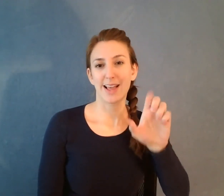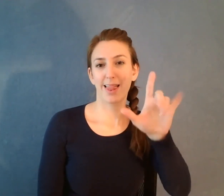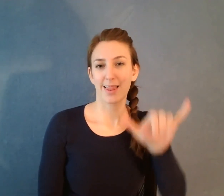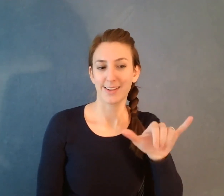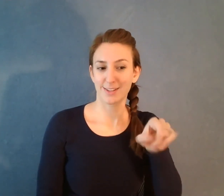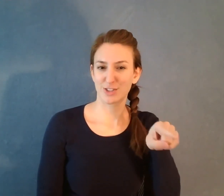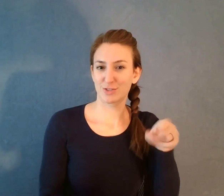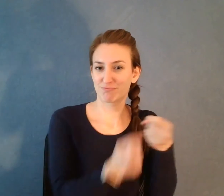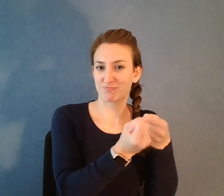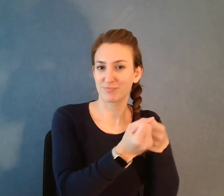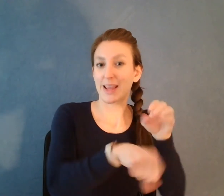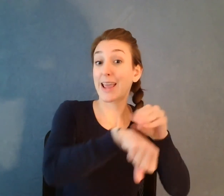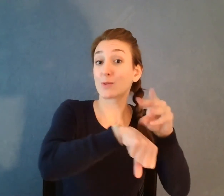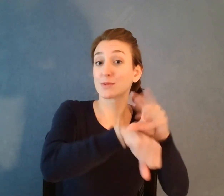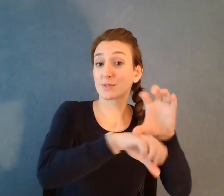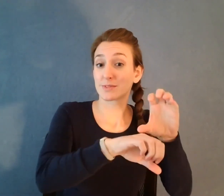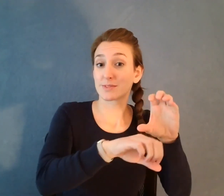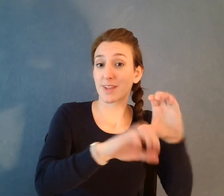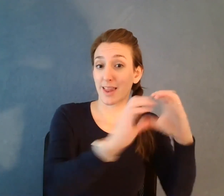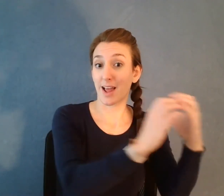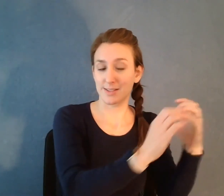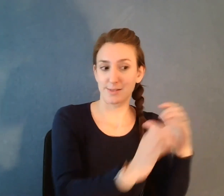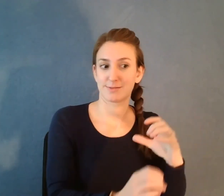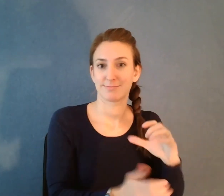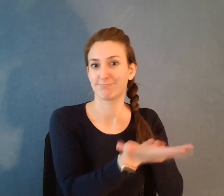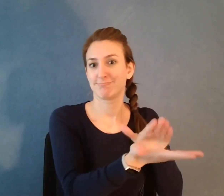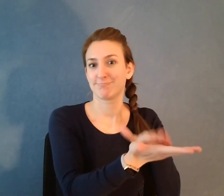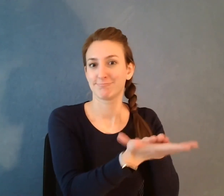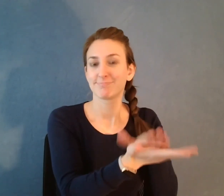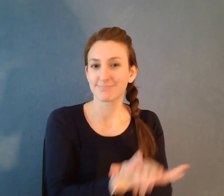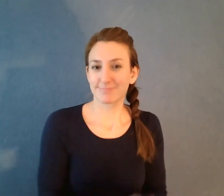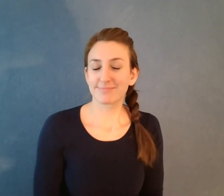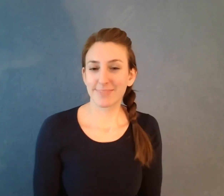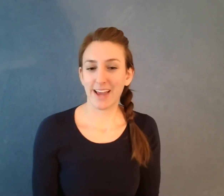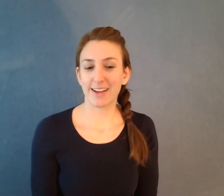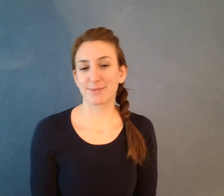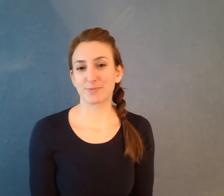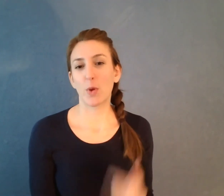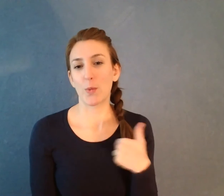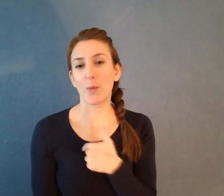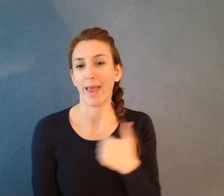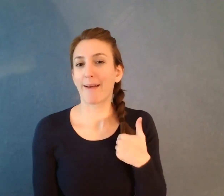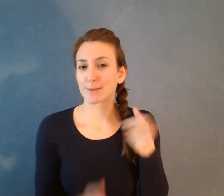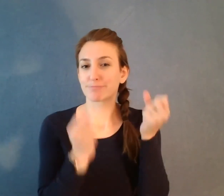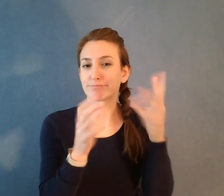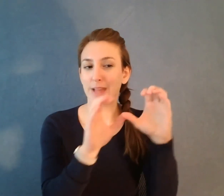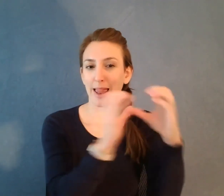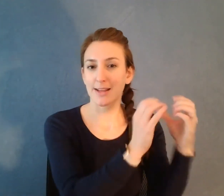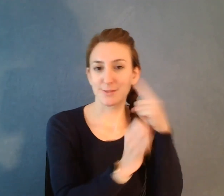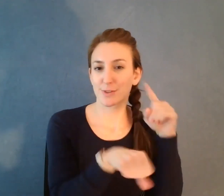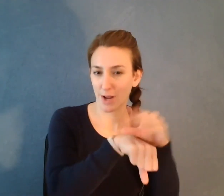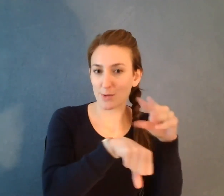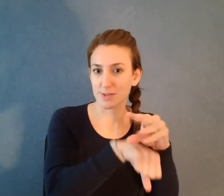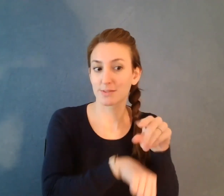courses specifically for Law Pathways students. I'm pretty sure we're always willing, if someone's already taken it, we take that credit, you know, as well, so they